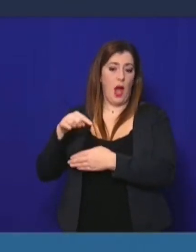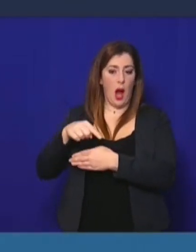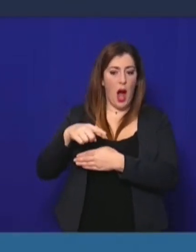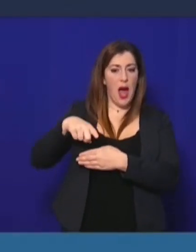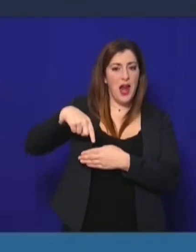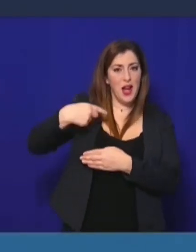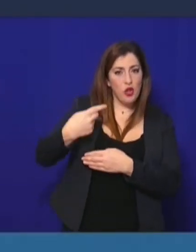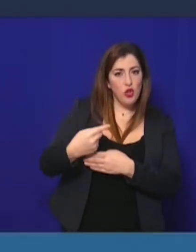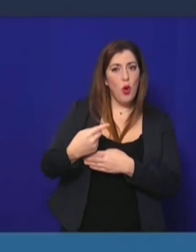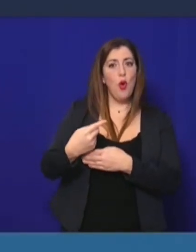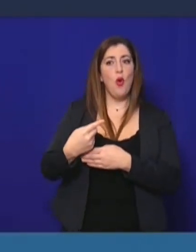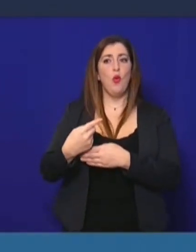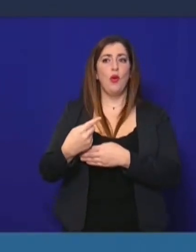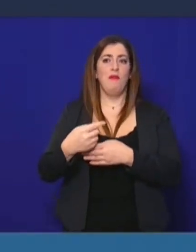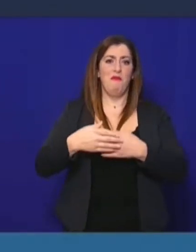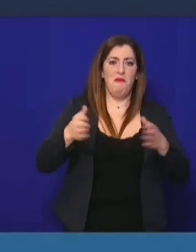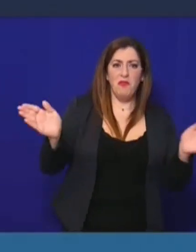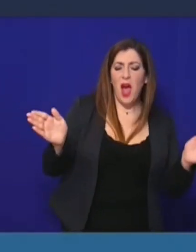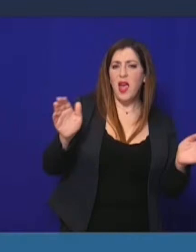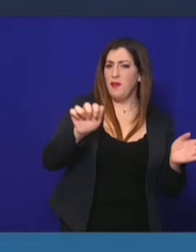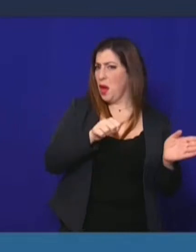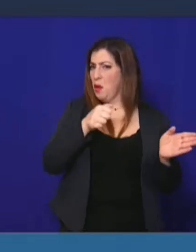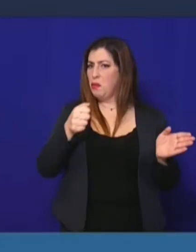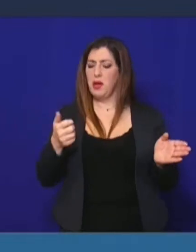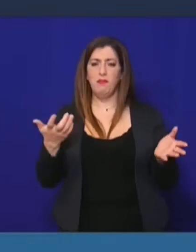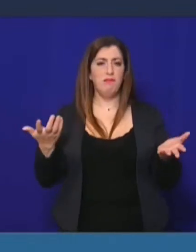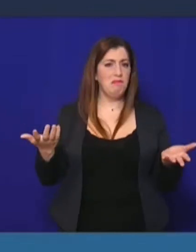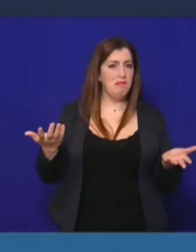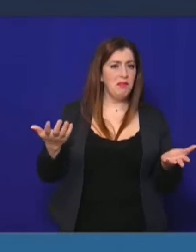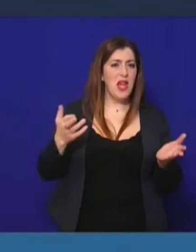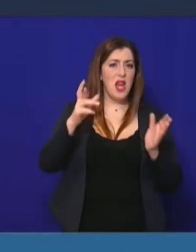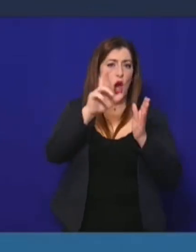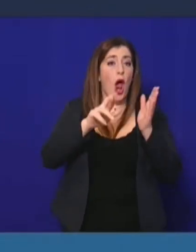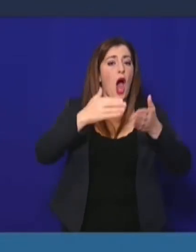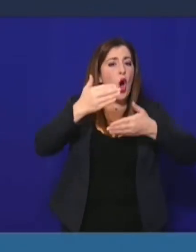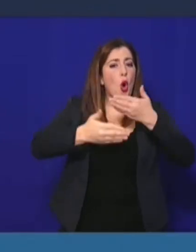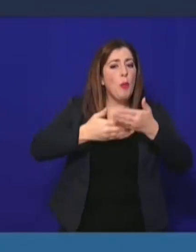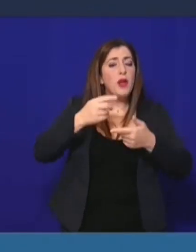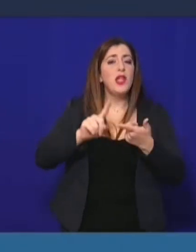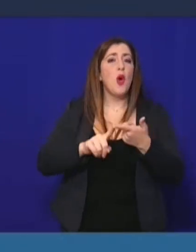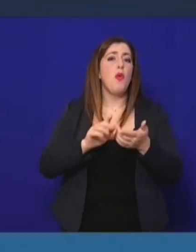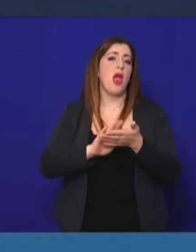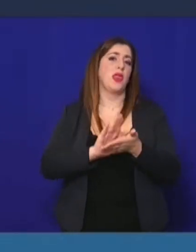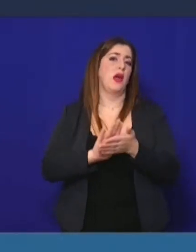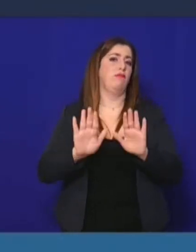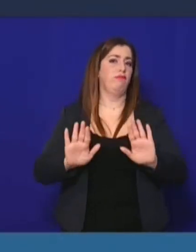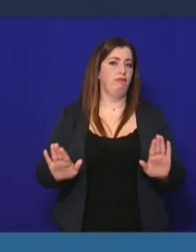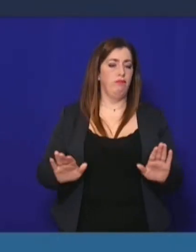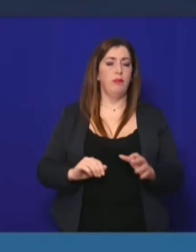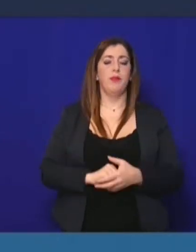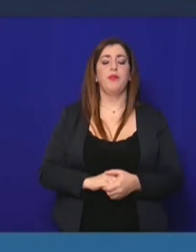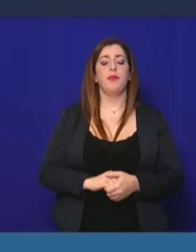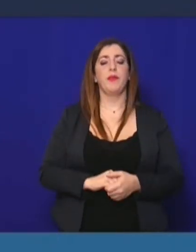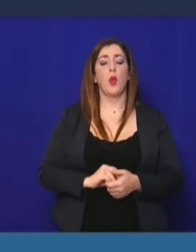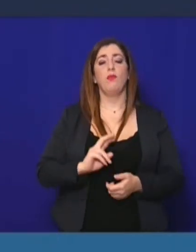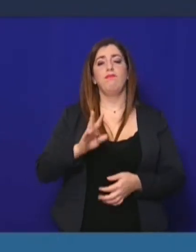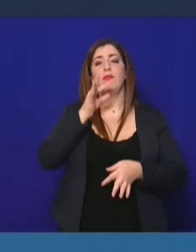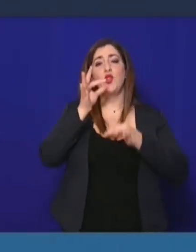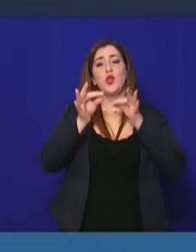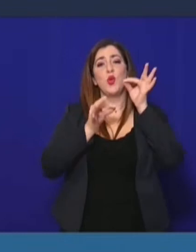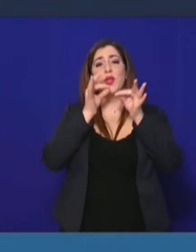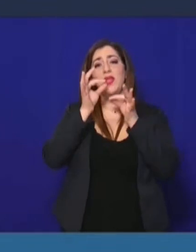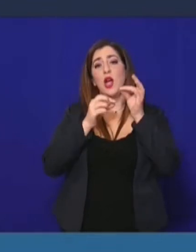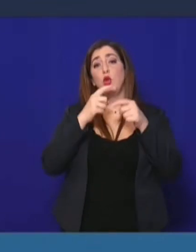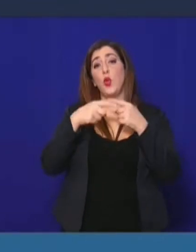se jinfetħu jekk li ħajrġa jiġġedded għaliex. Mistoqsija oħra dwar dan il-varjant il-ġdid, ma nafx jekk